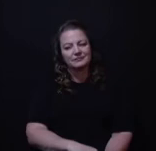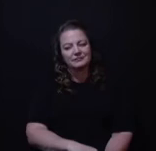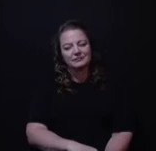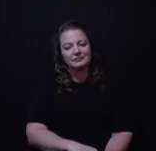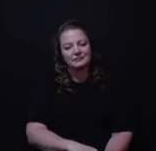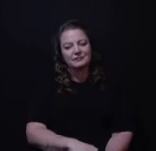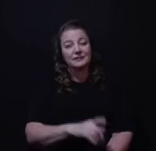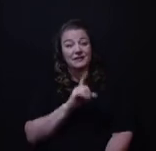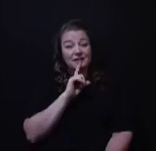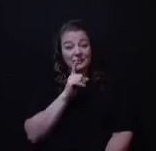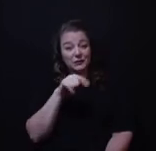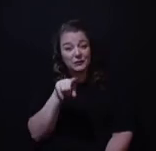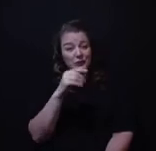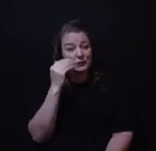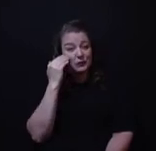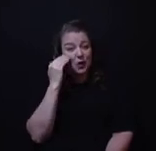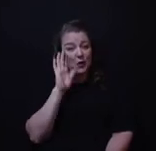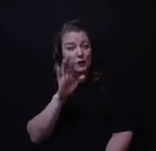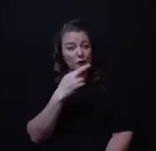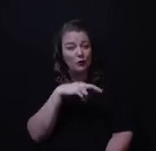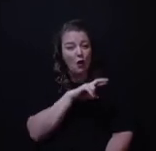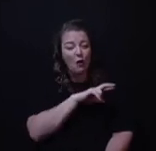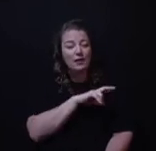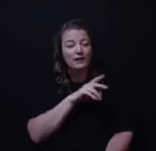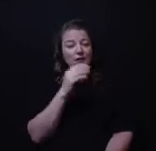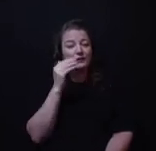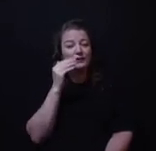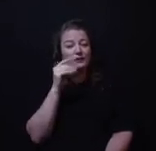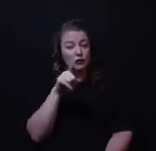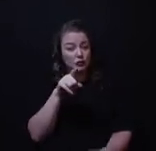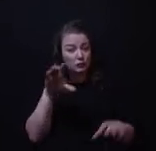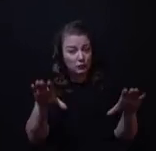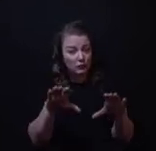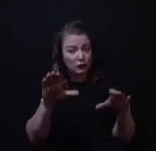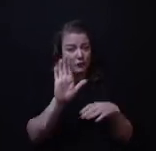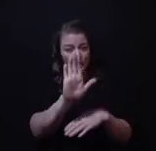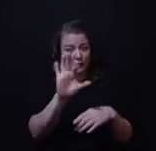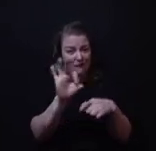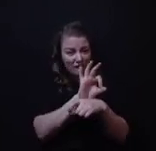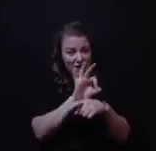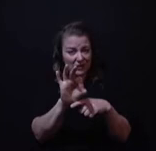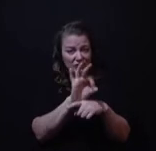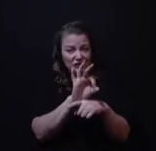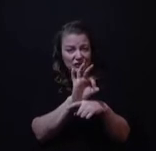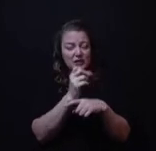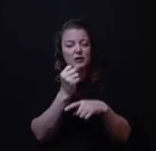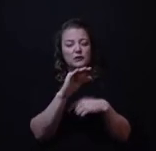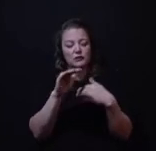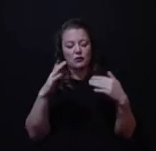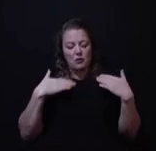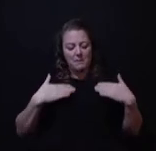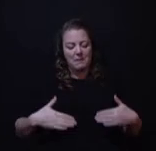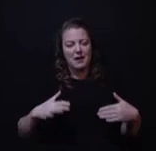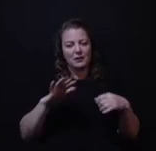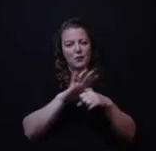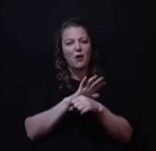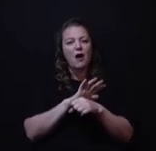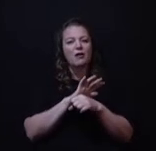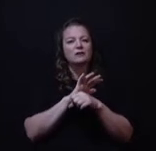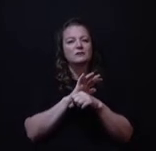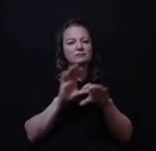Do you know your role? Do you perform your function so that the whole body grows together into Christ who is the